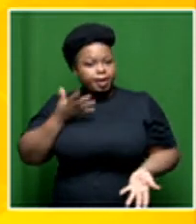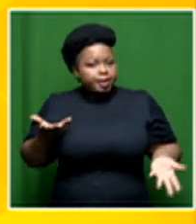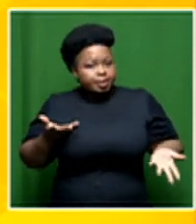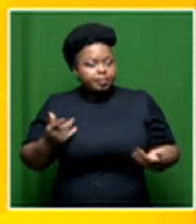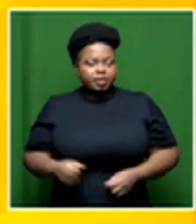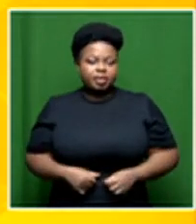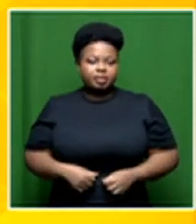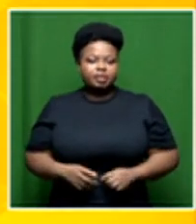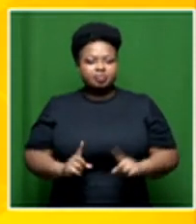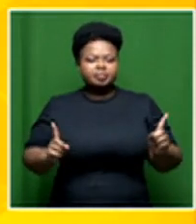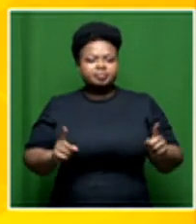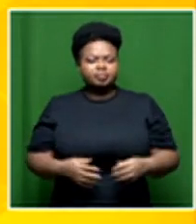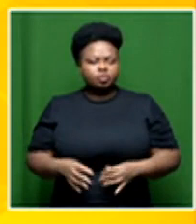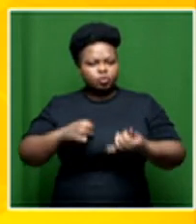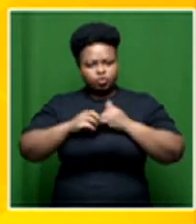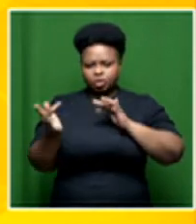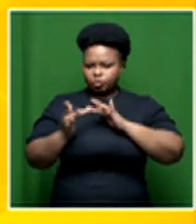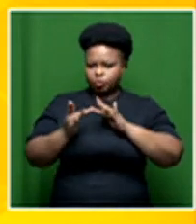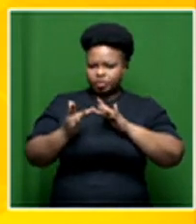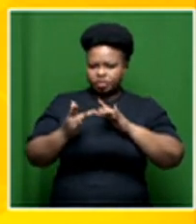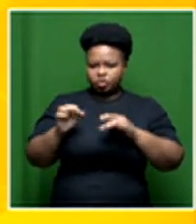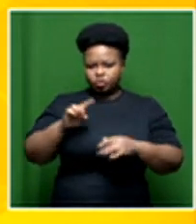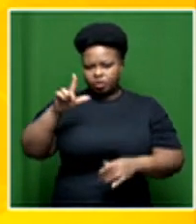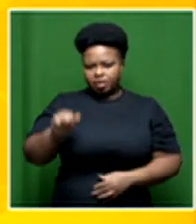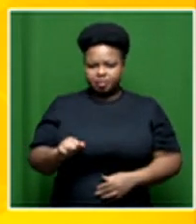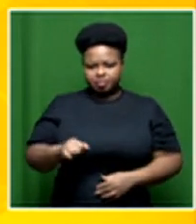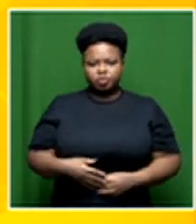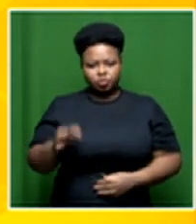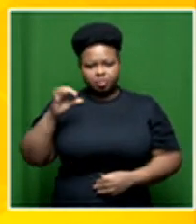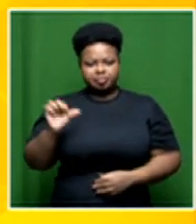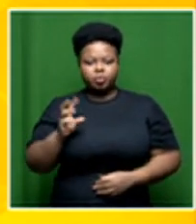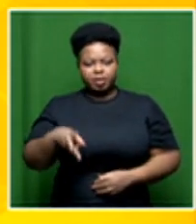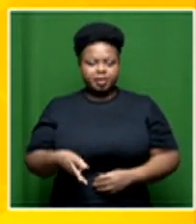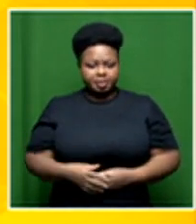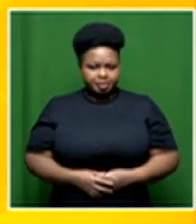when the rollout will take place. But we're trying to get back Zola back on the line. As soon as we do, we'll chat to him. But let's